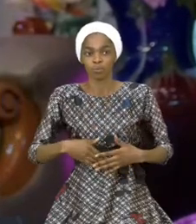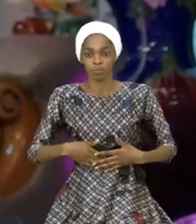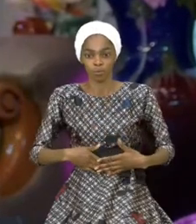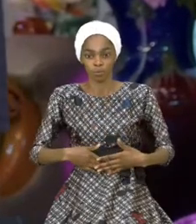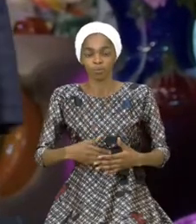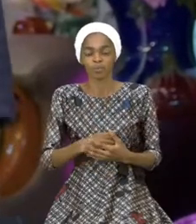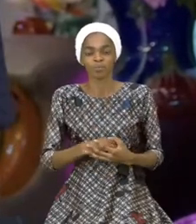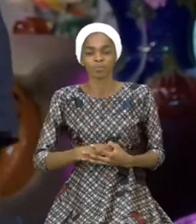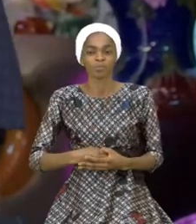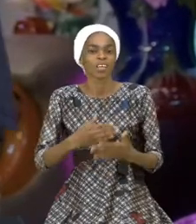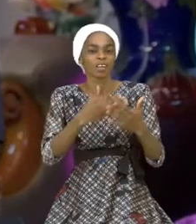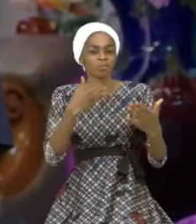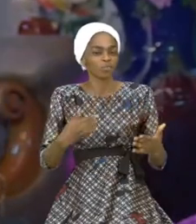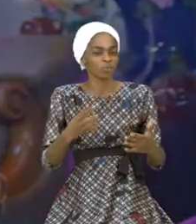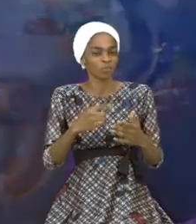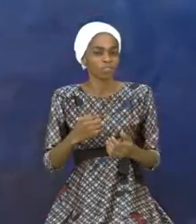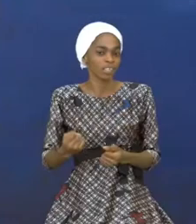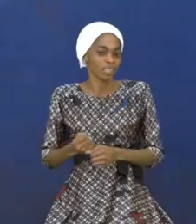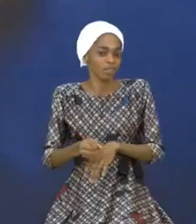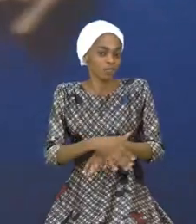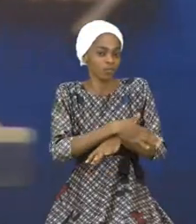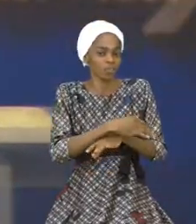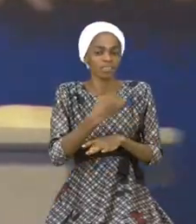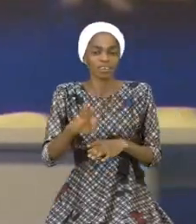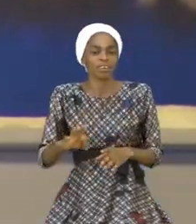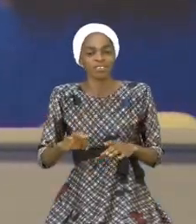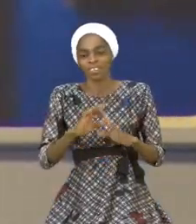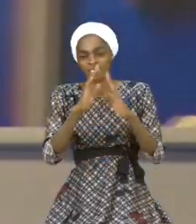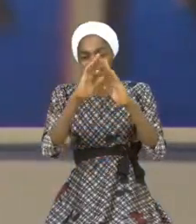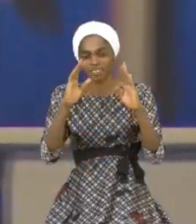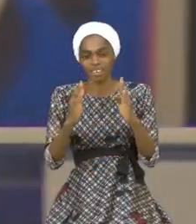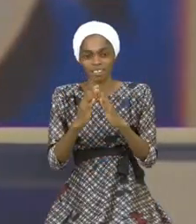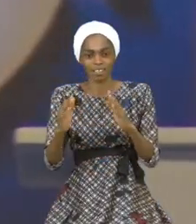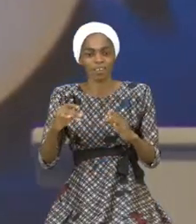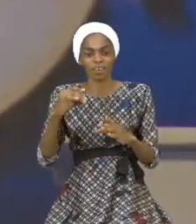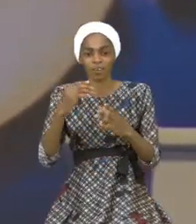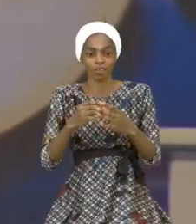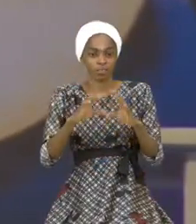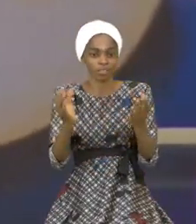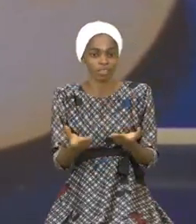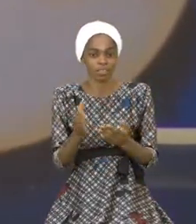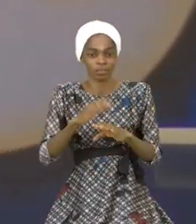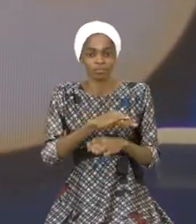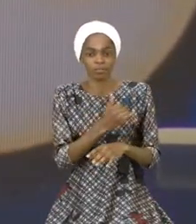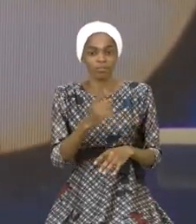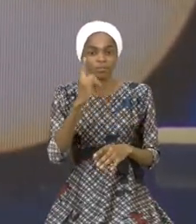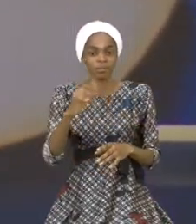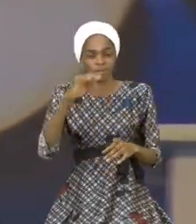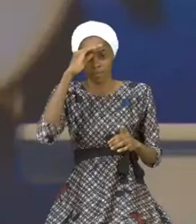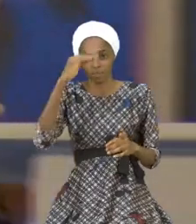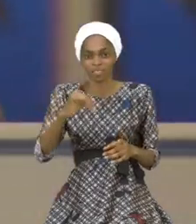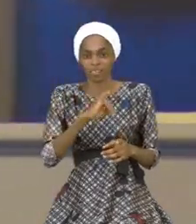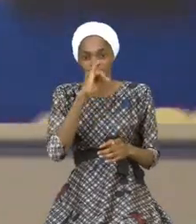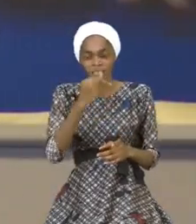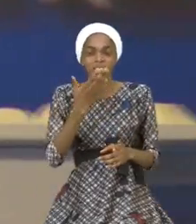and before the influence of society on anyone, he himself is bad enough. Look at